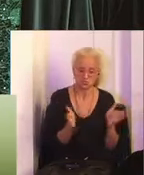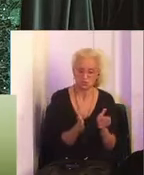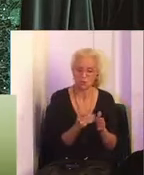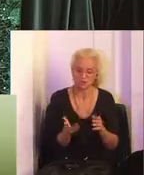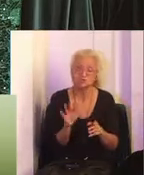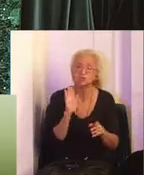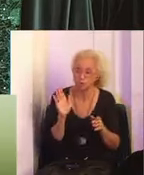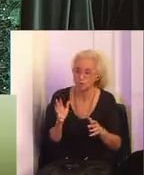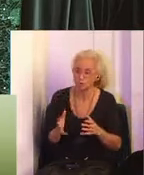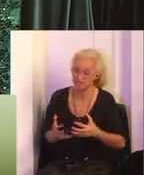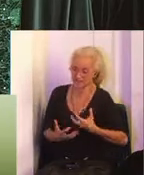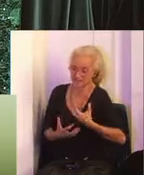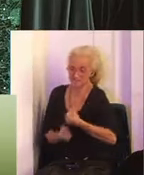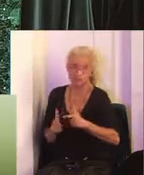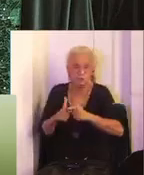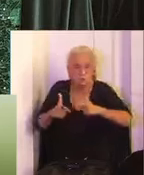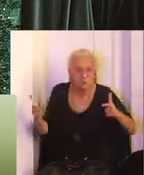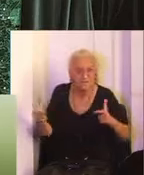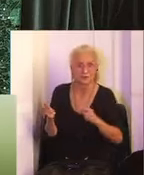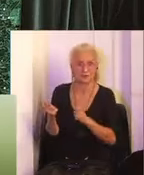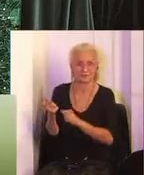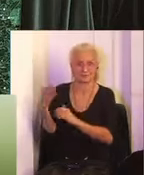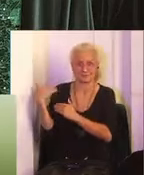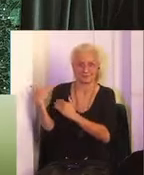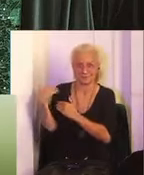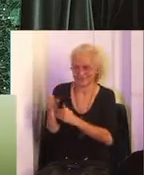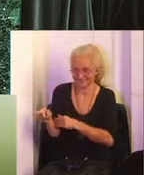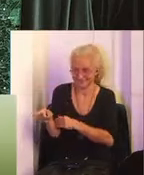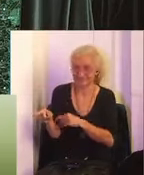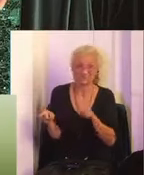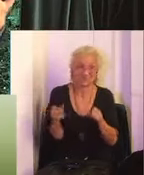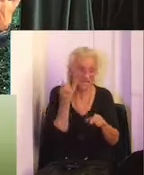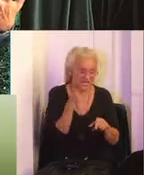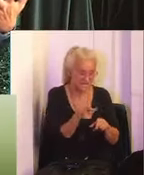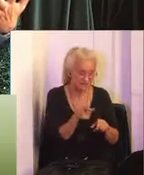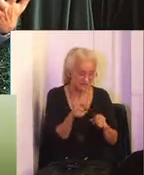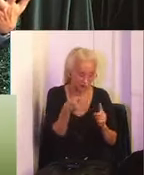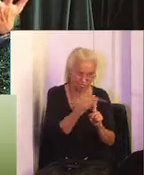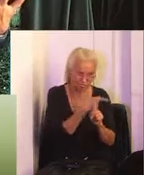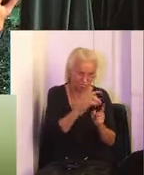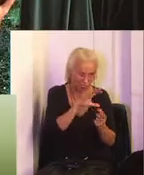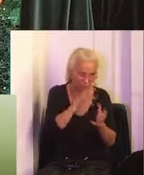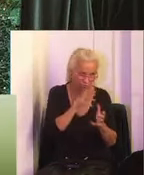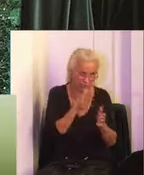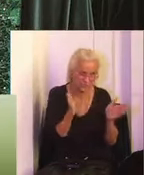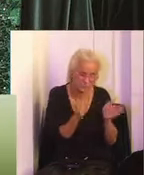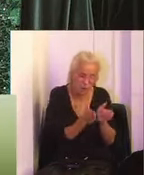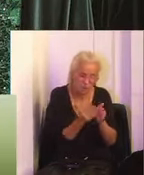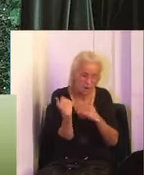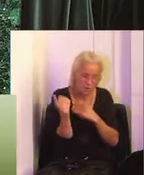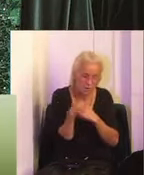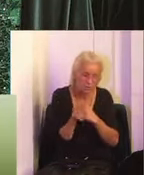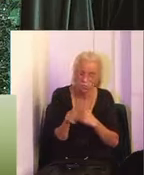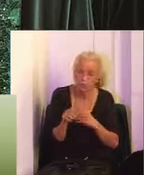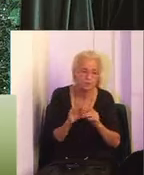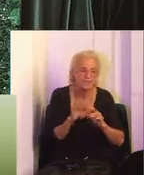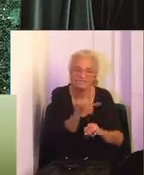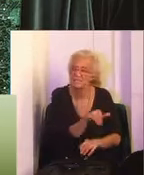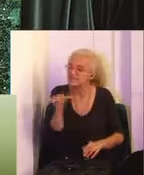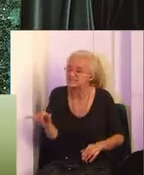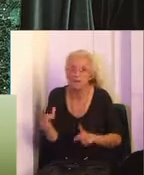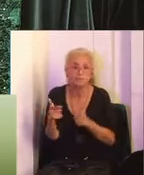be faithful with bigger responsibilities. If you're crooked in small responsibilities, you'll be no different in